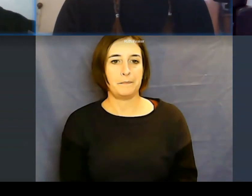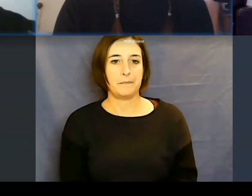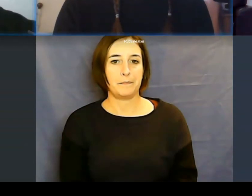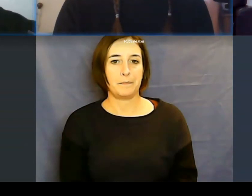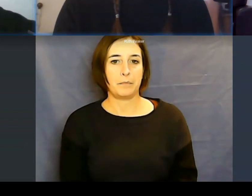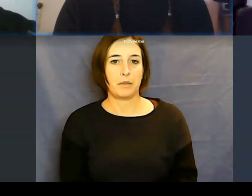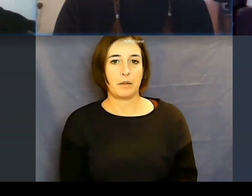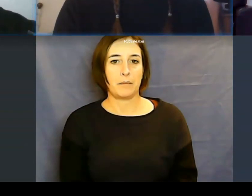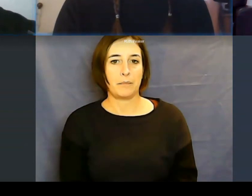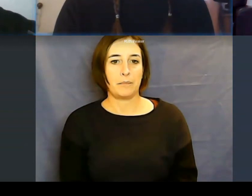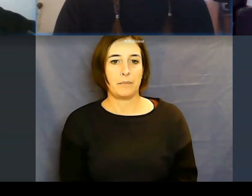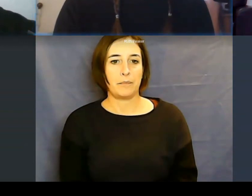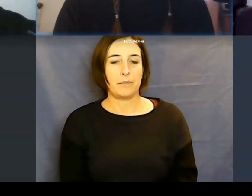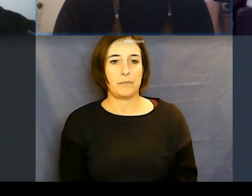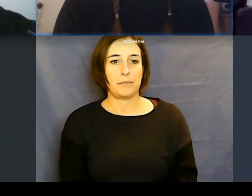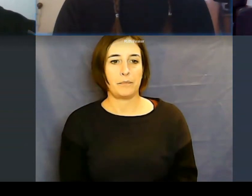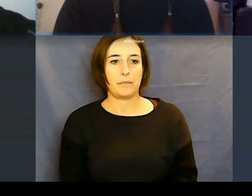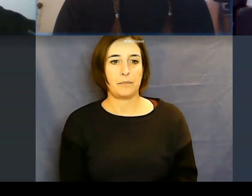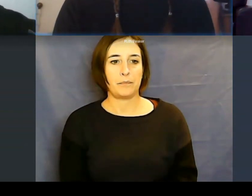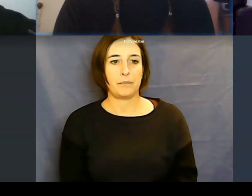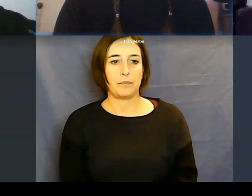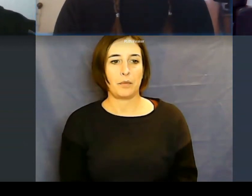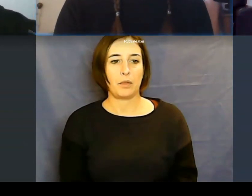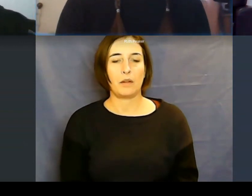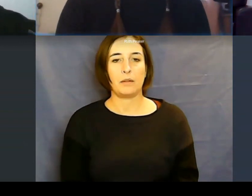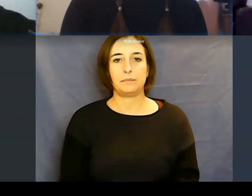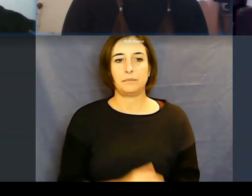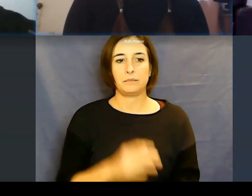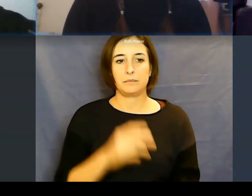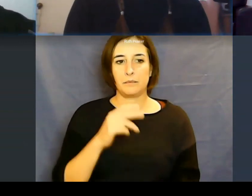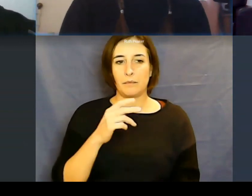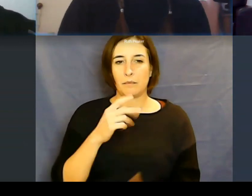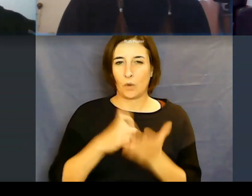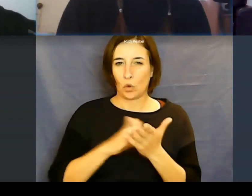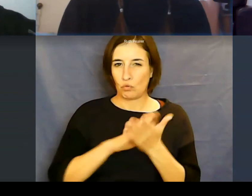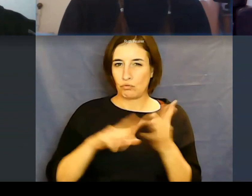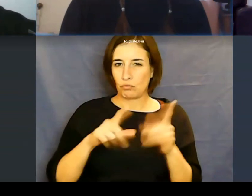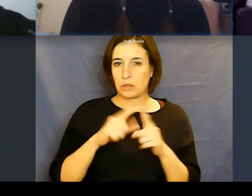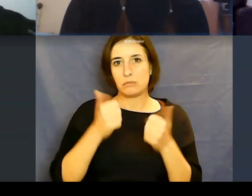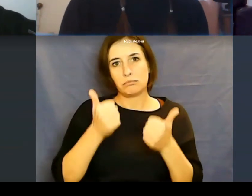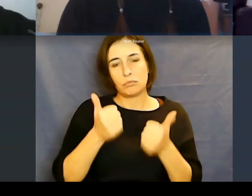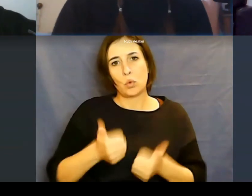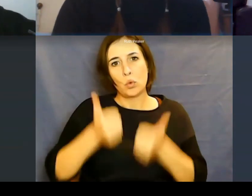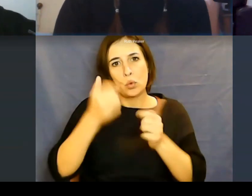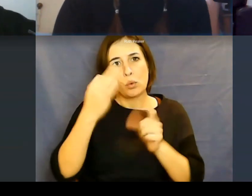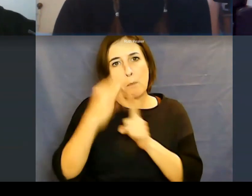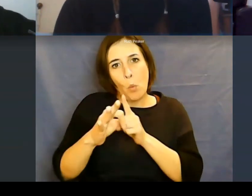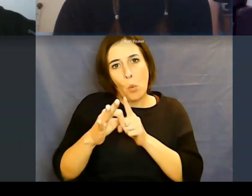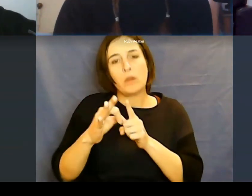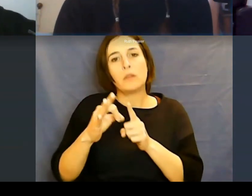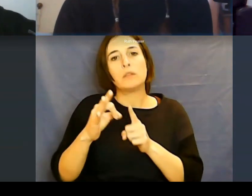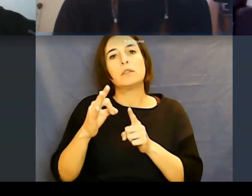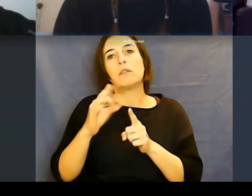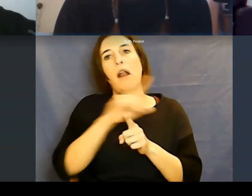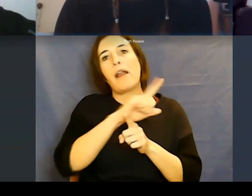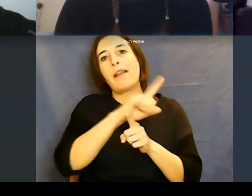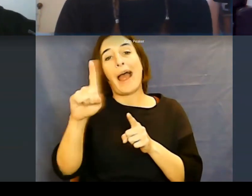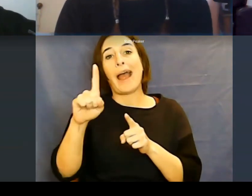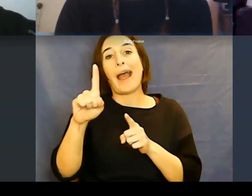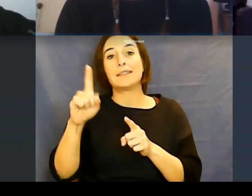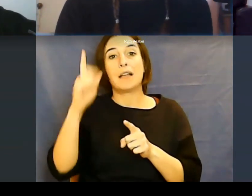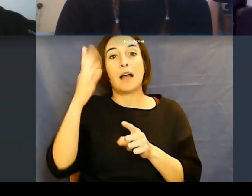Yeah, it's a great point, Nick. As and when Black Lives Matter isn't maybe as high profile in the media and the next movement